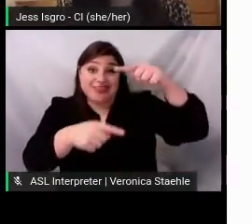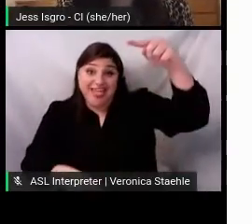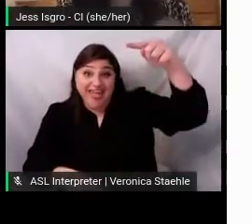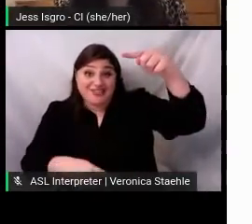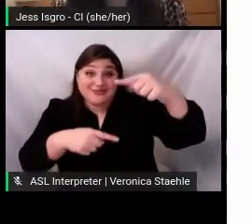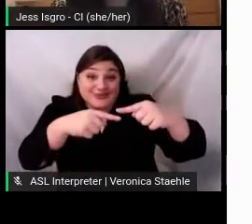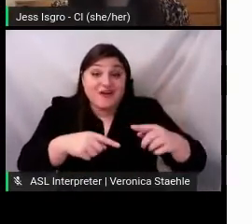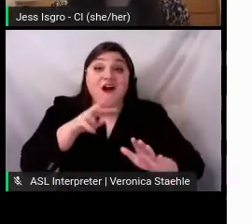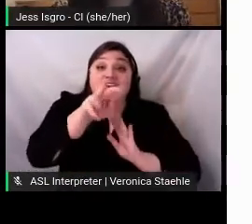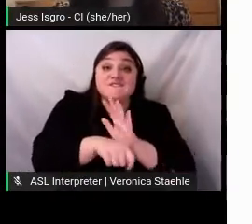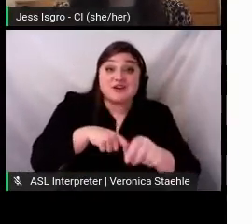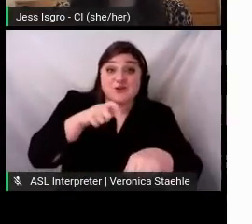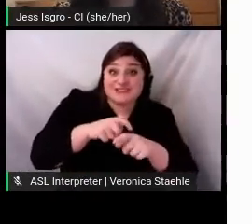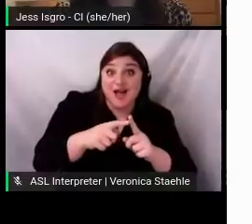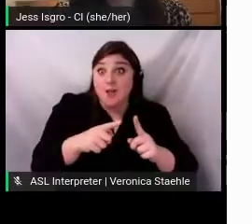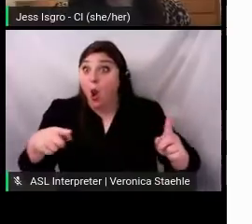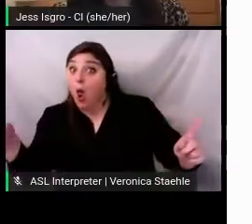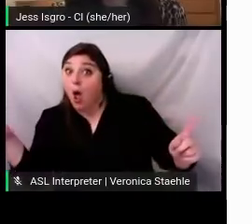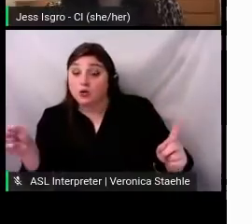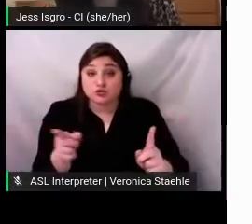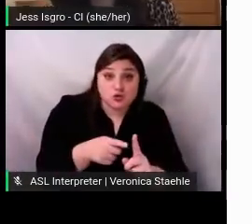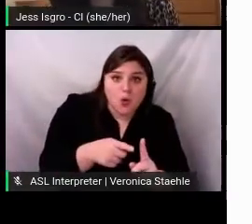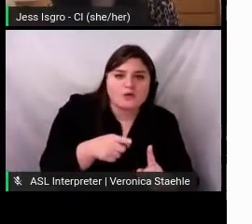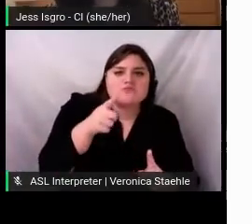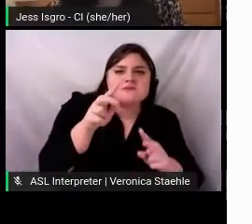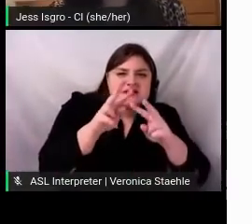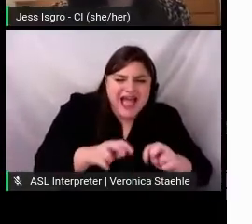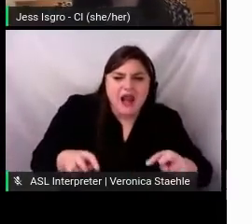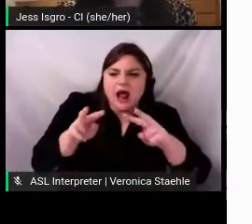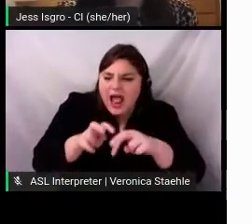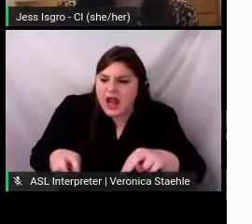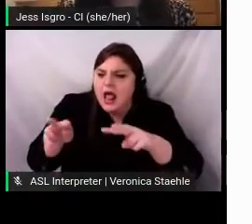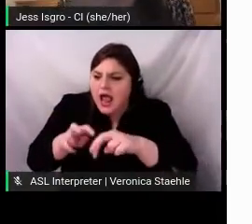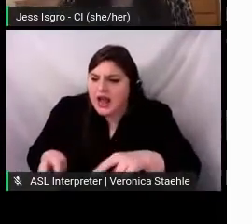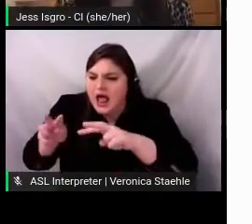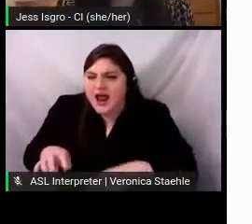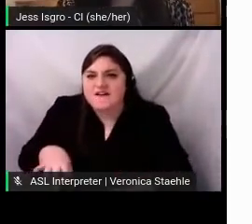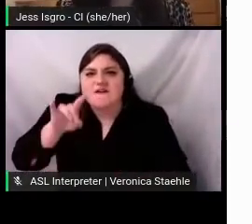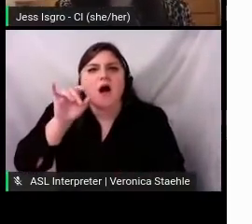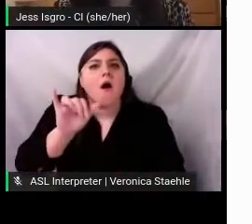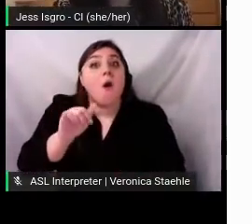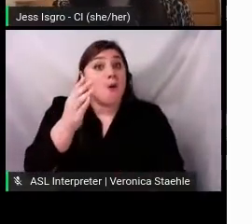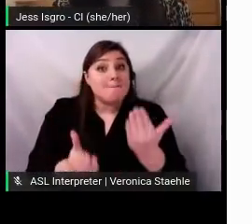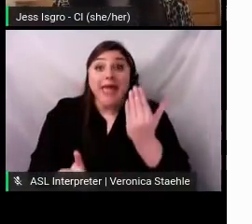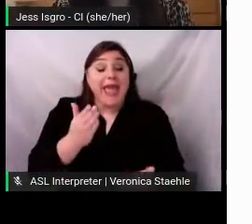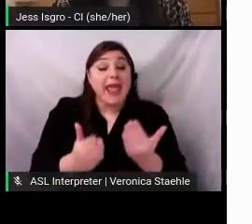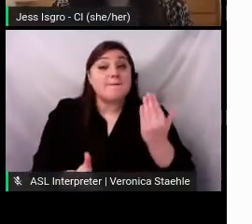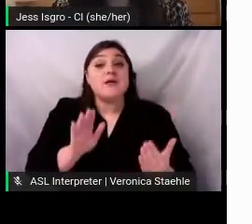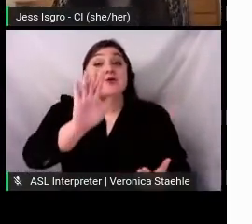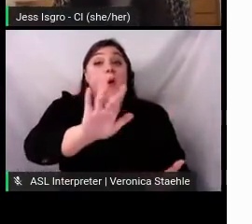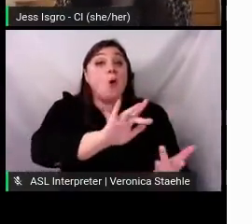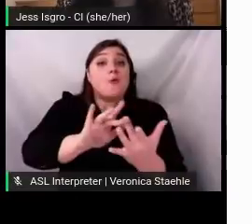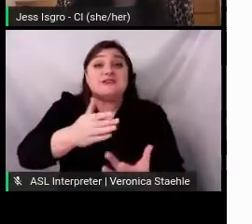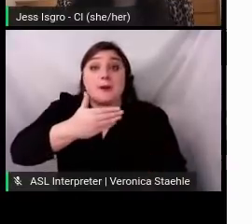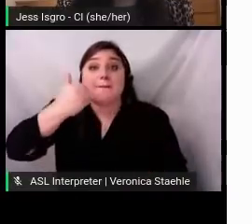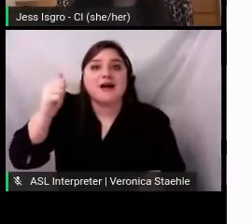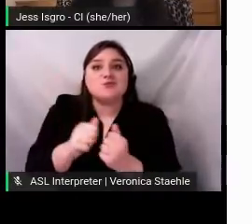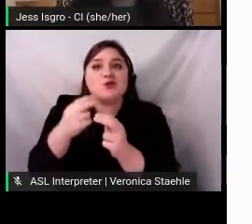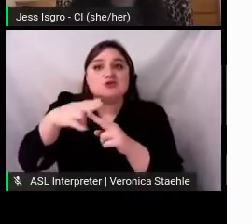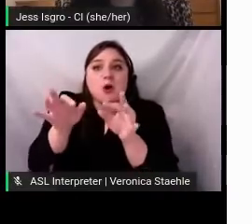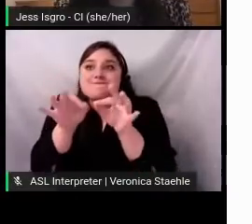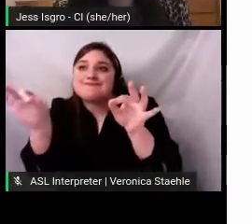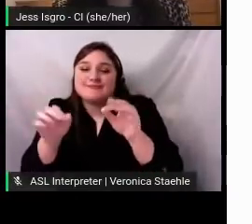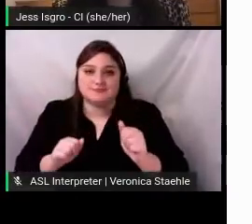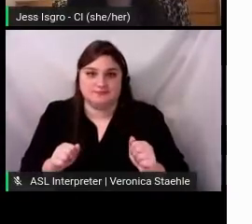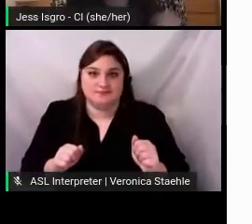length. And from there, you can start to uncover patterns. Maybe you find that your shortest posts have the highest viral reach. Maybe you find that your pithiest posts